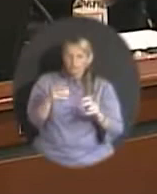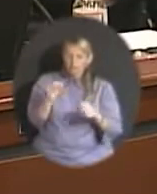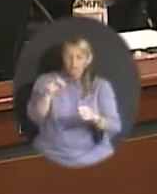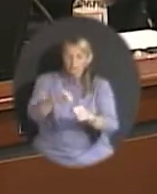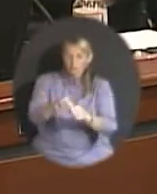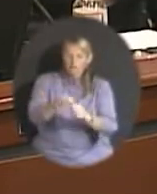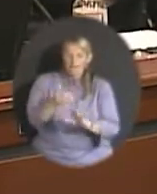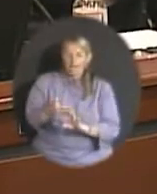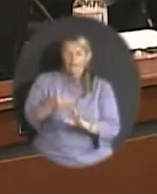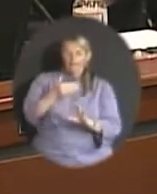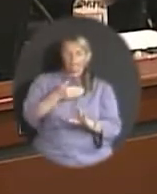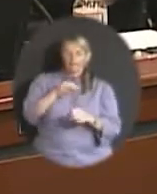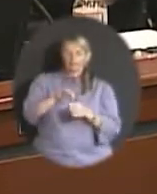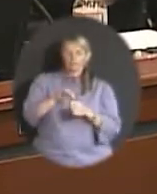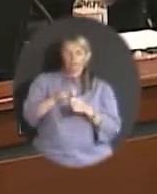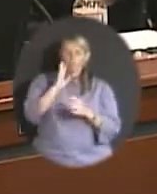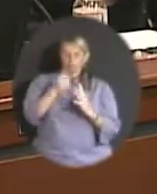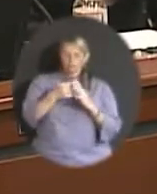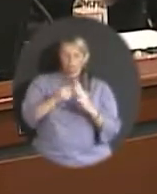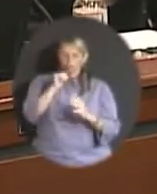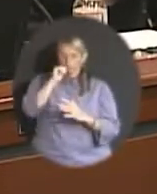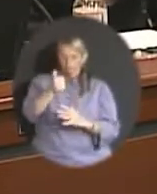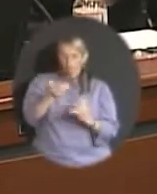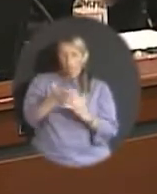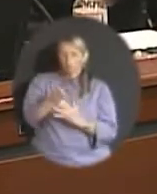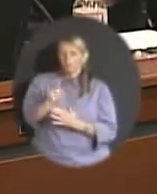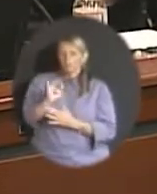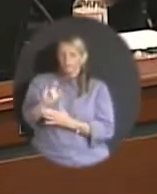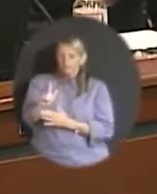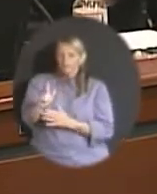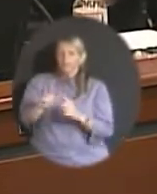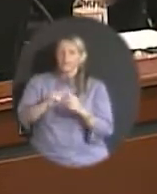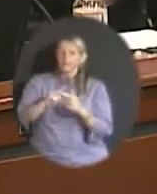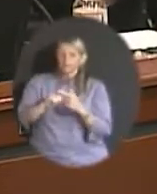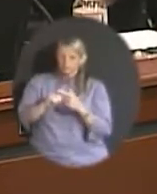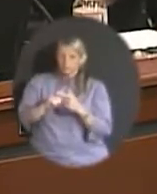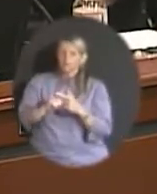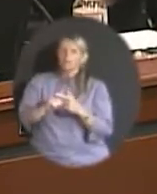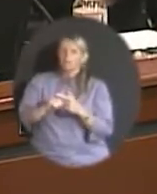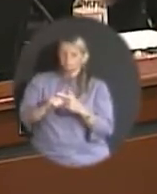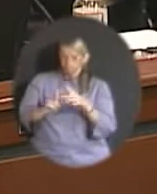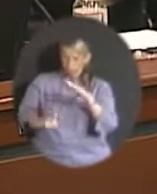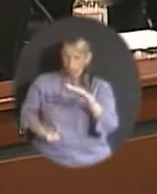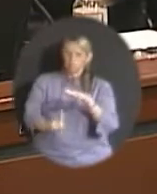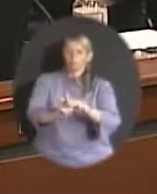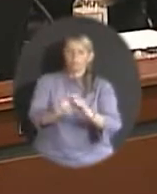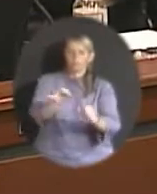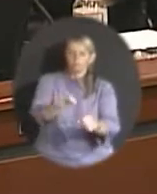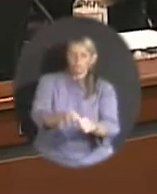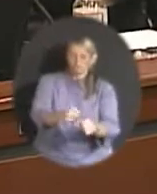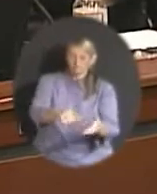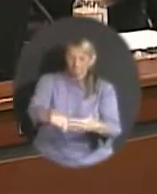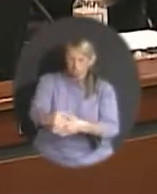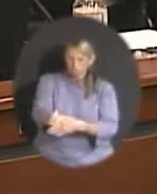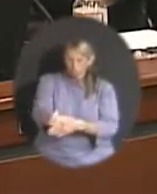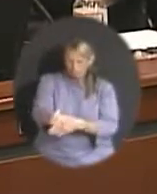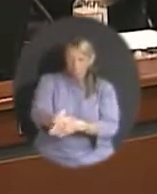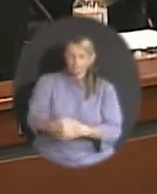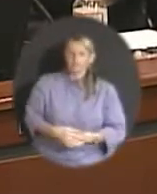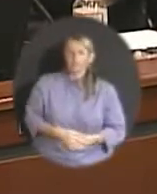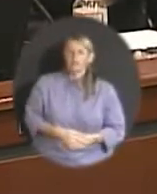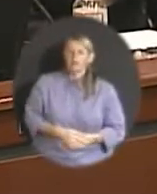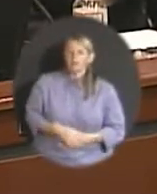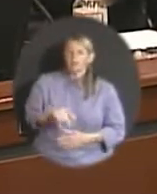voting starts tomorrow by mail and in person next Tuesday, the 24th. The polls are on August 7th,